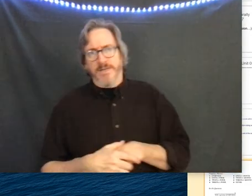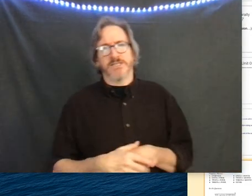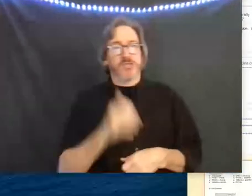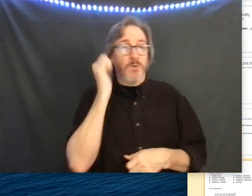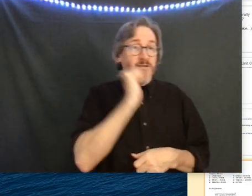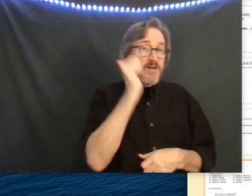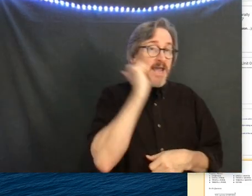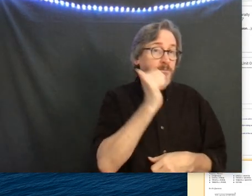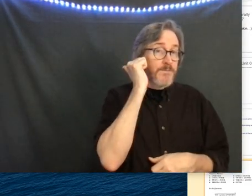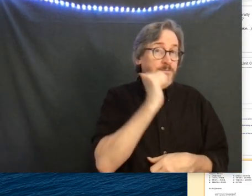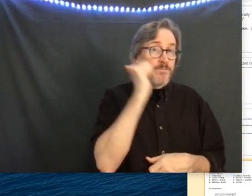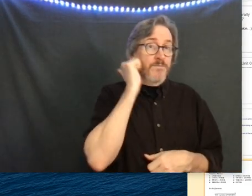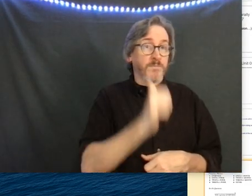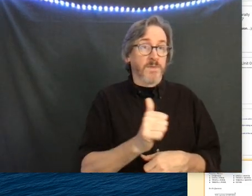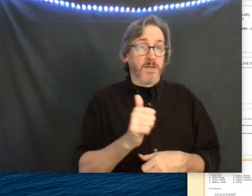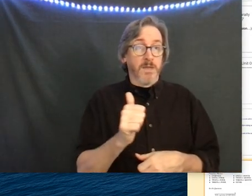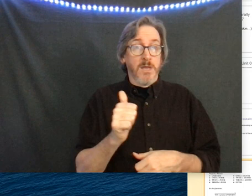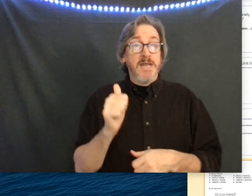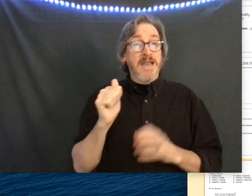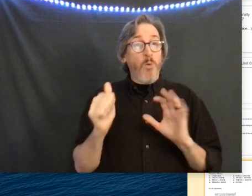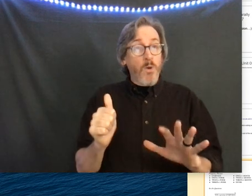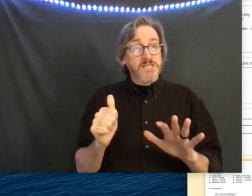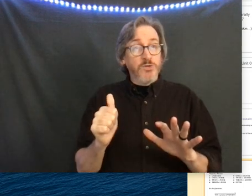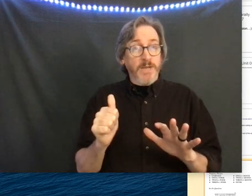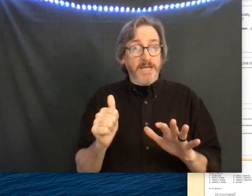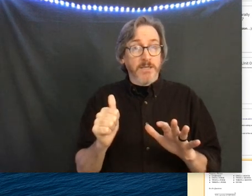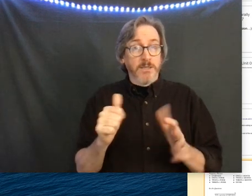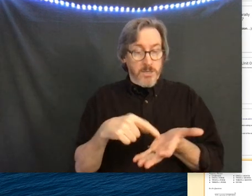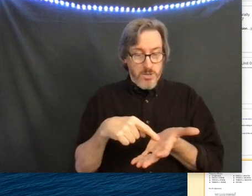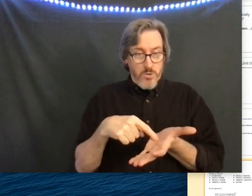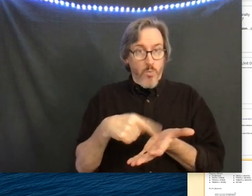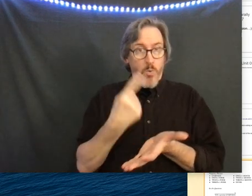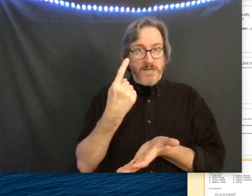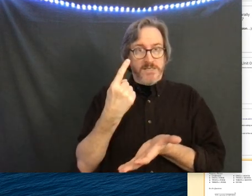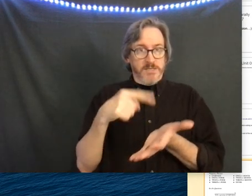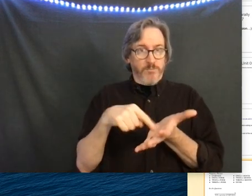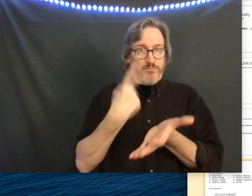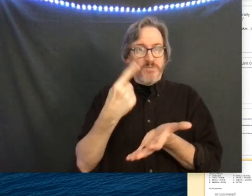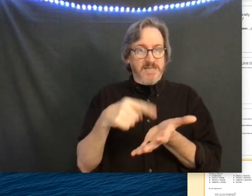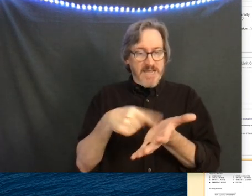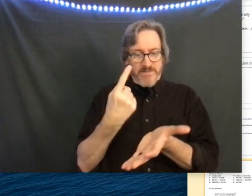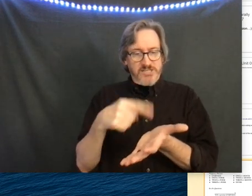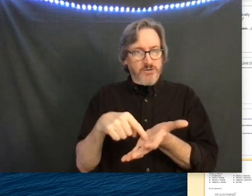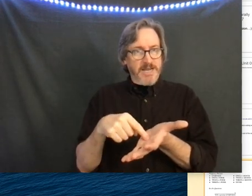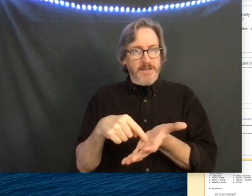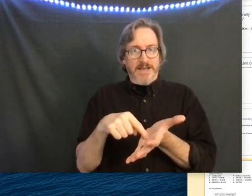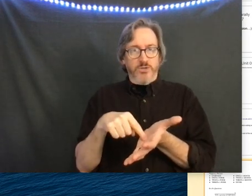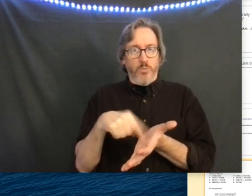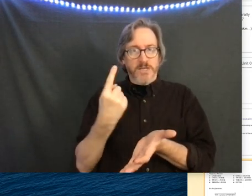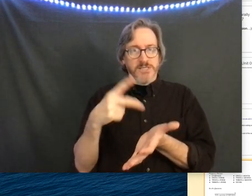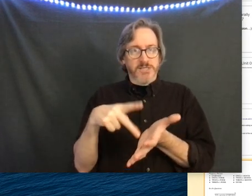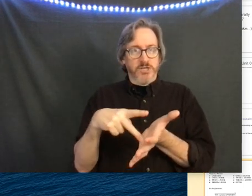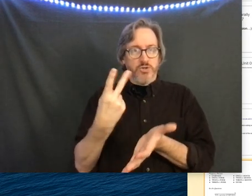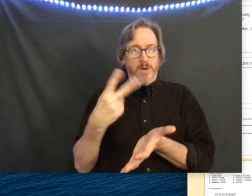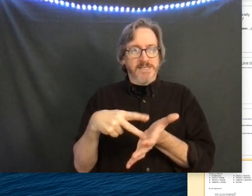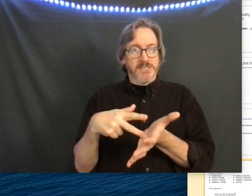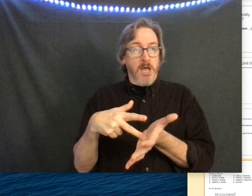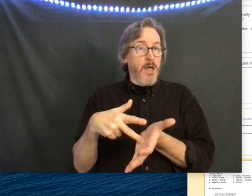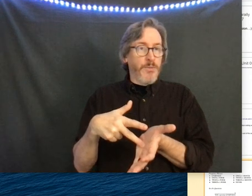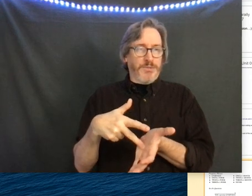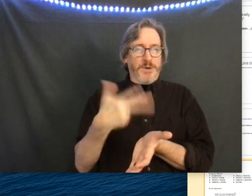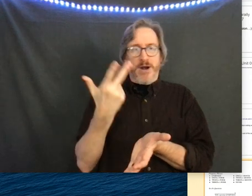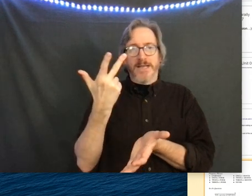It's a little bit easier. So every day. Now, once a week, once. Kind of like striking a match. Once,